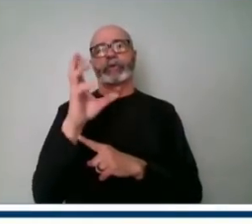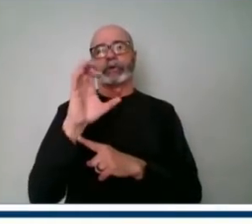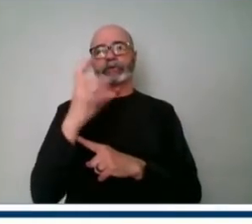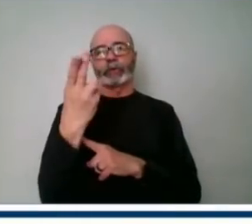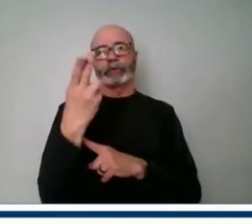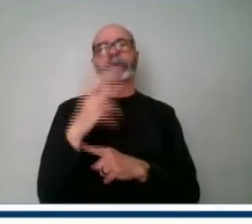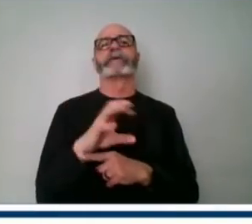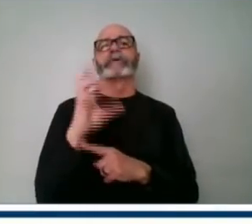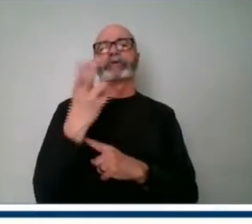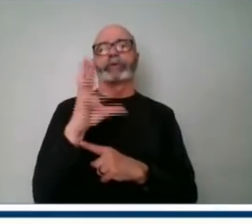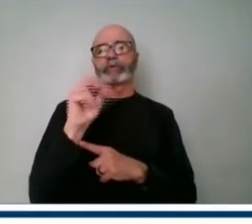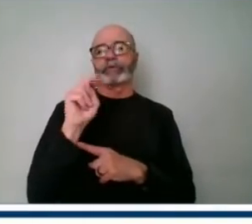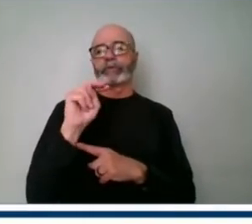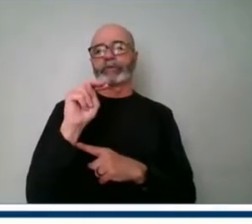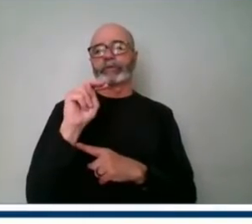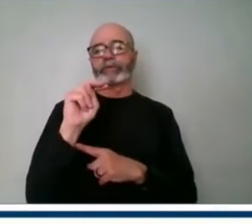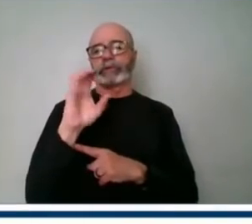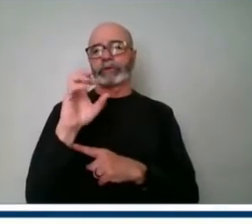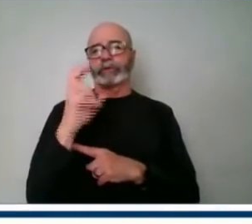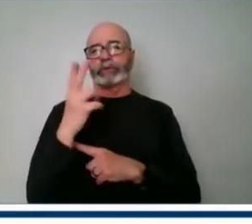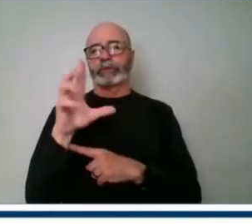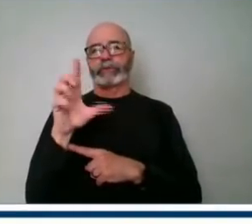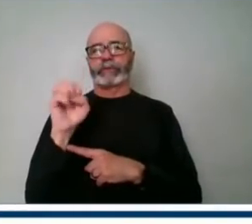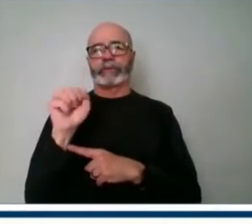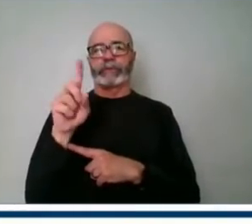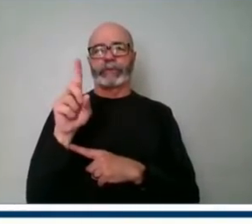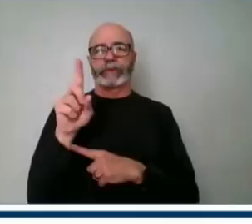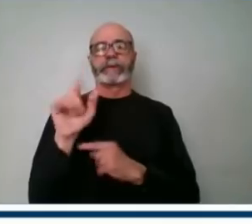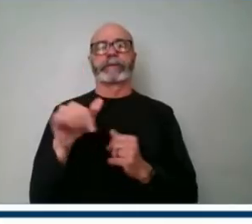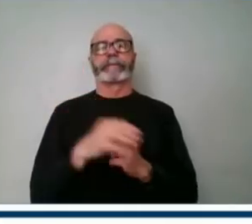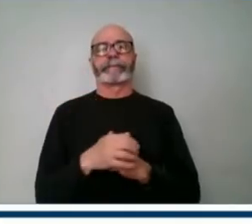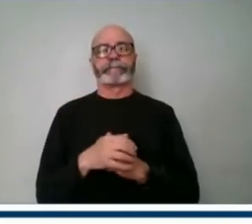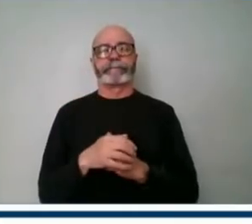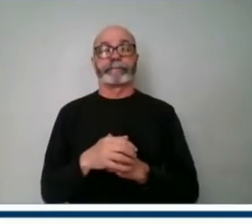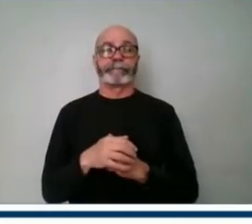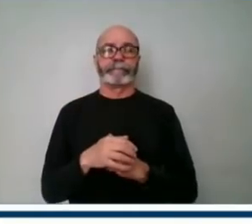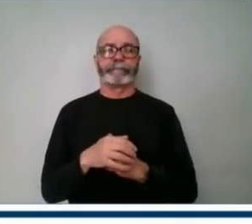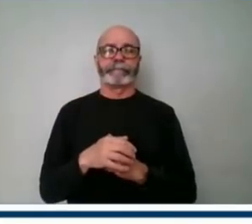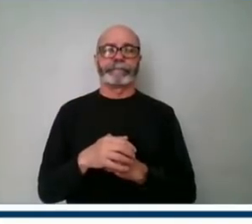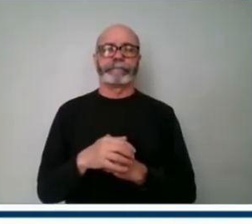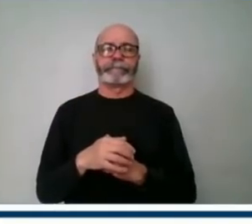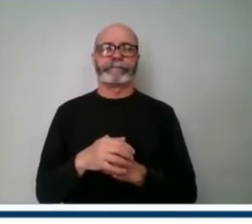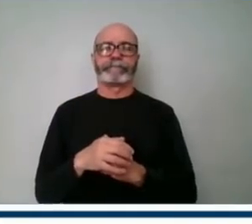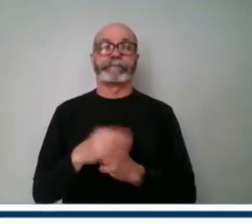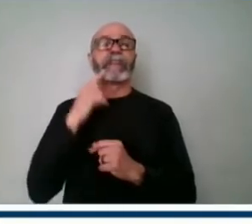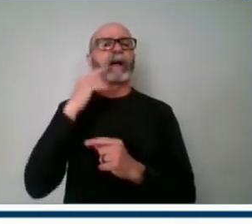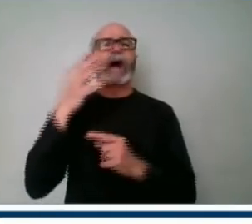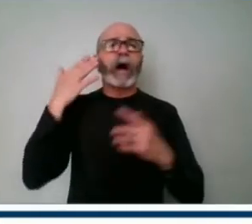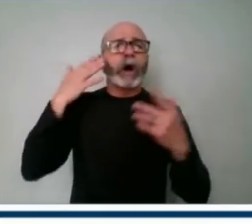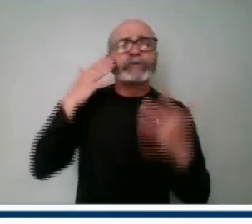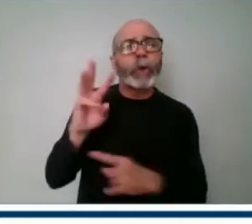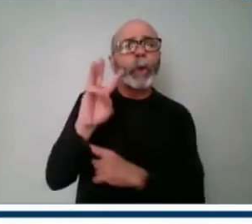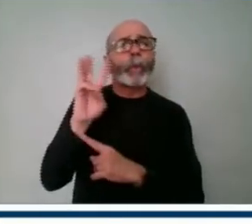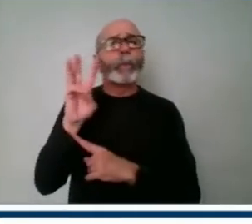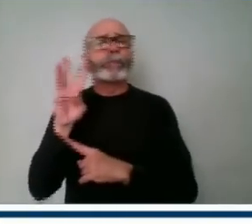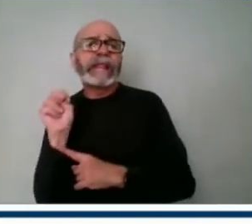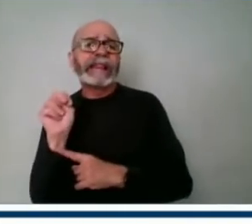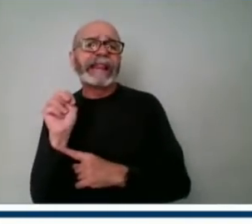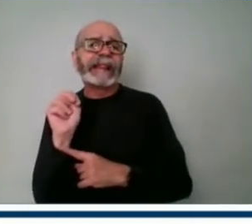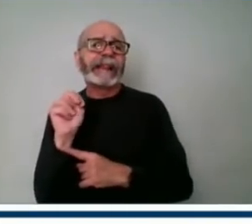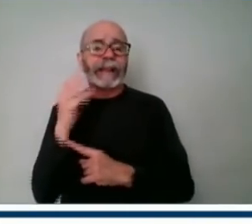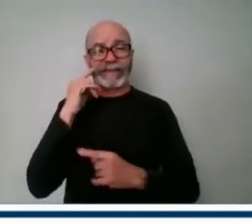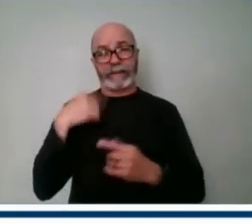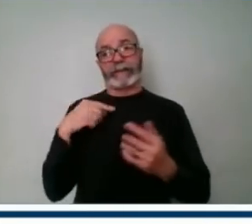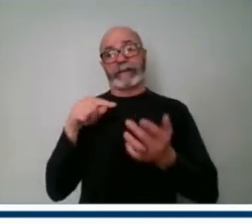Premier, you said that it's too early to give a possible date on allowing tourists from outside the bubble into